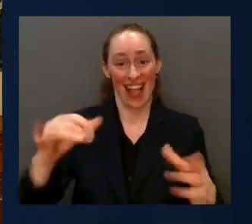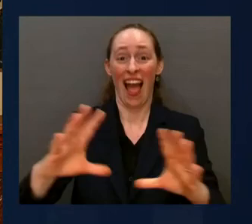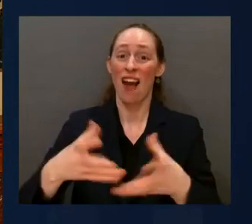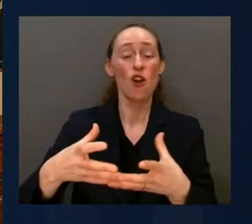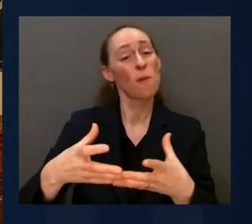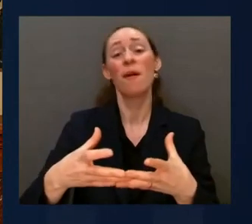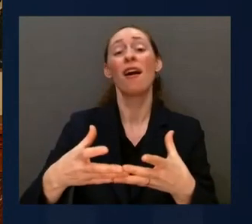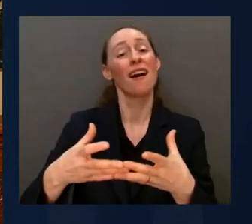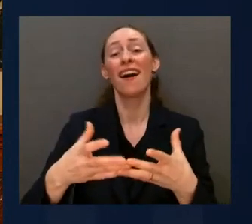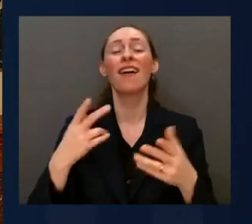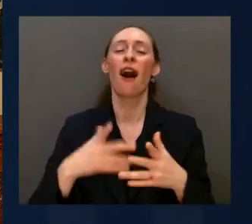The folks who